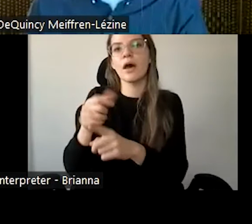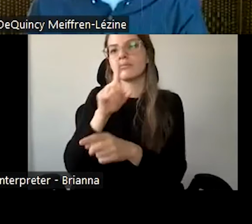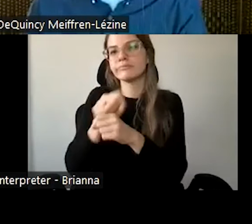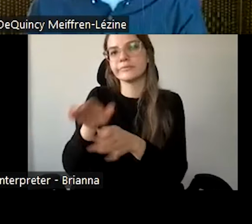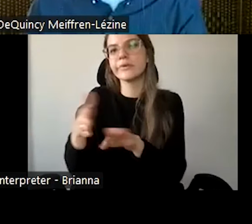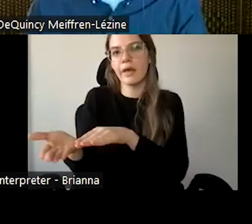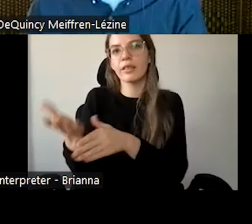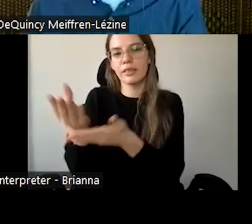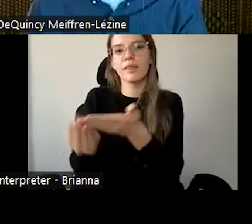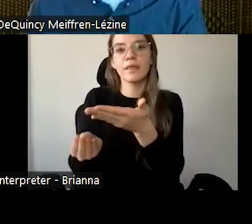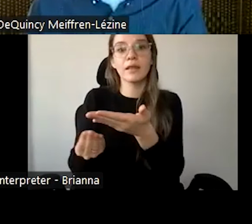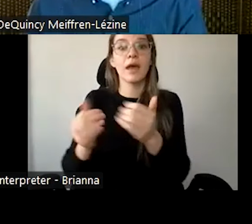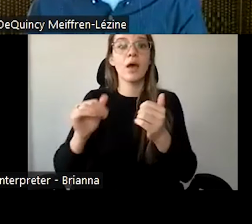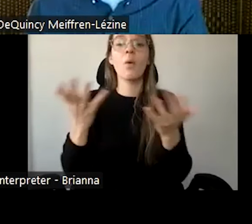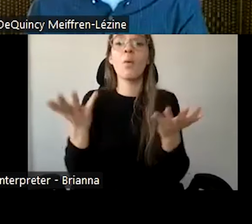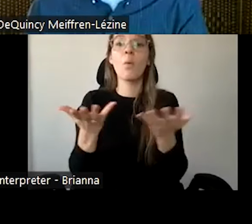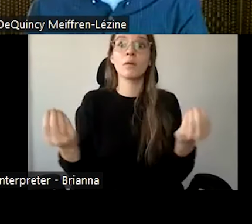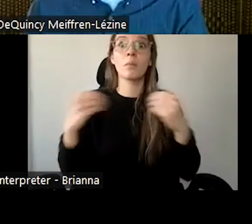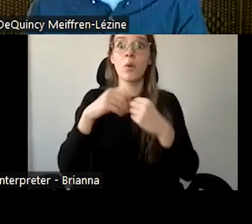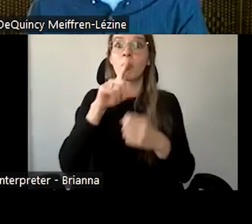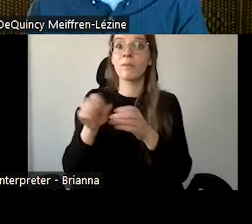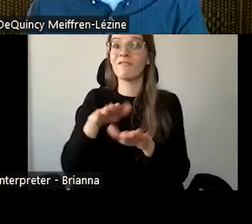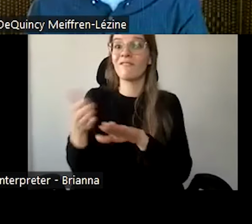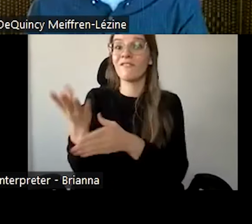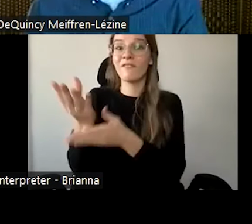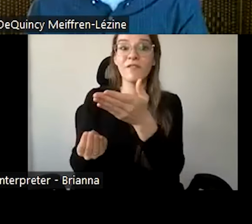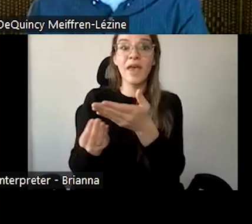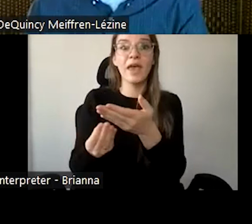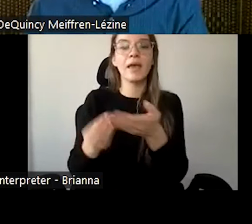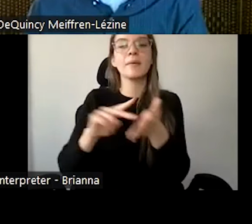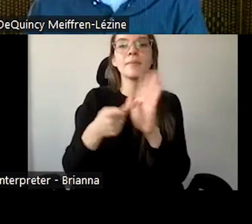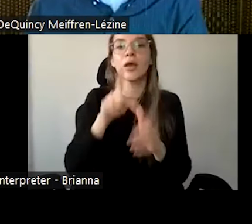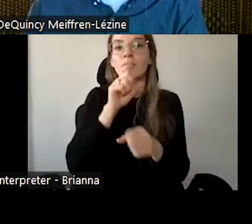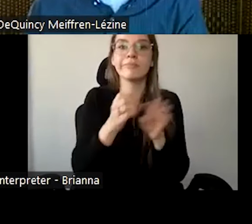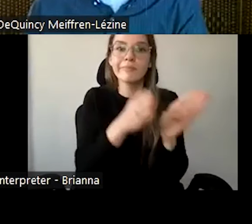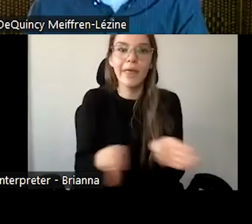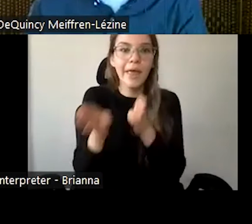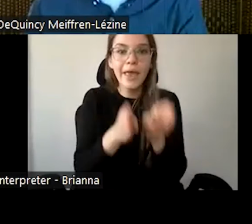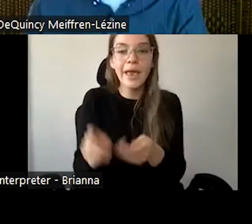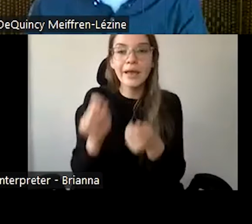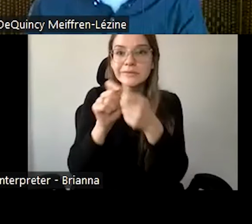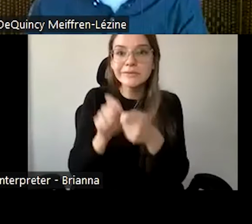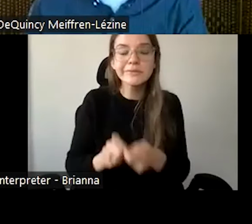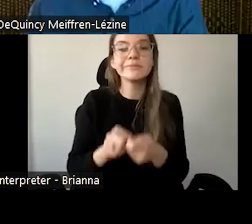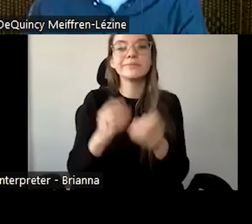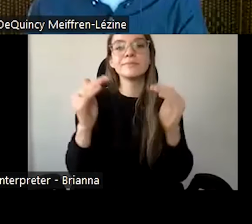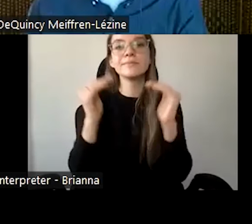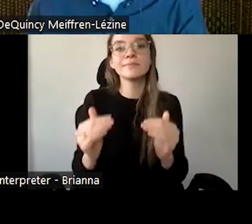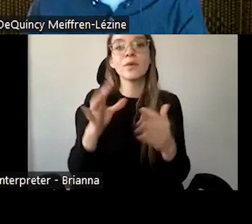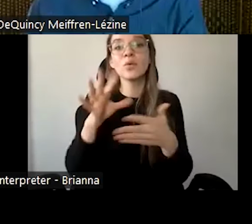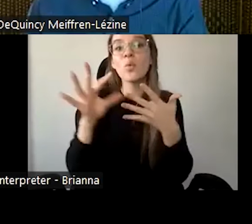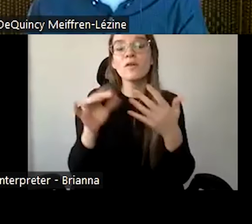to make that more fatal might include deliberate planning that a person has, choice of a lethal